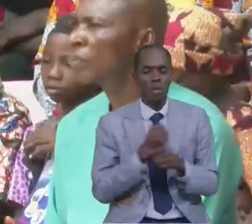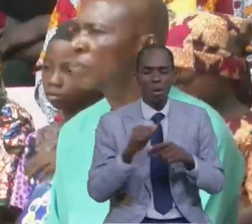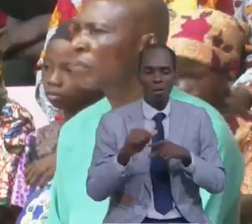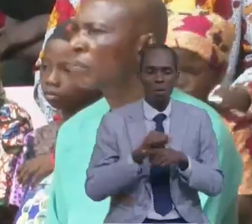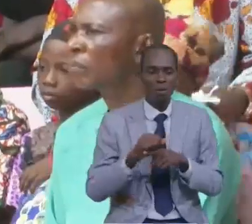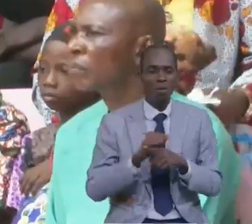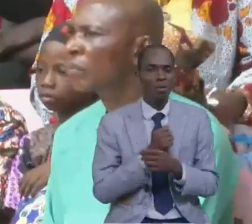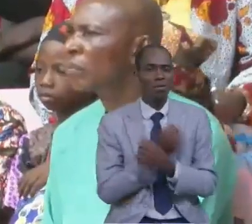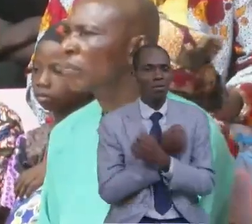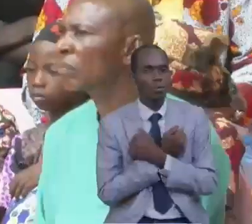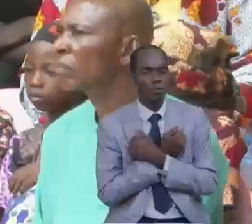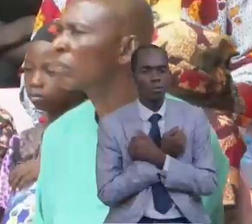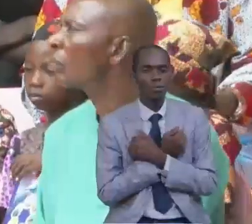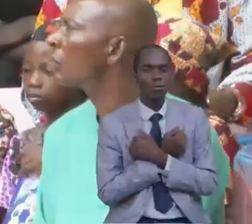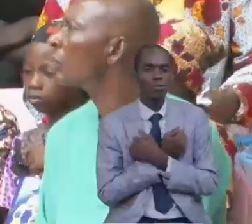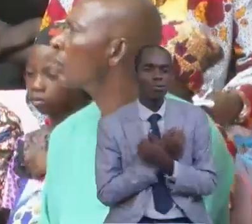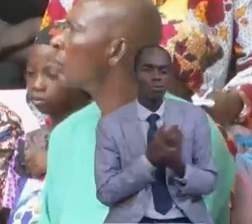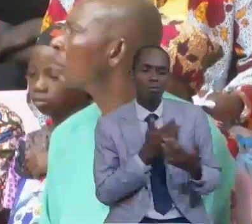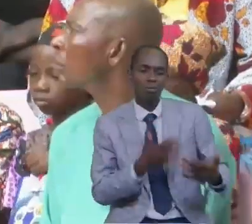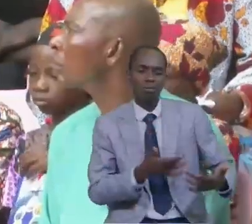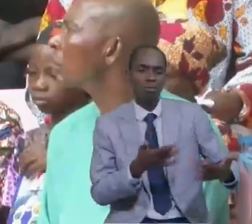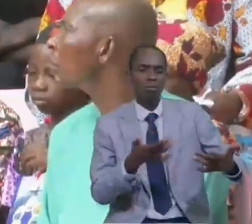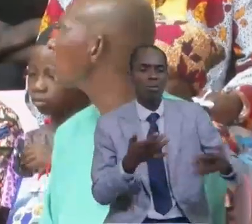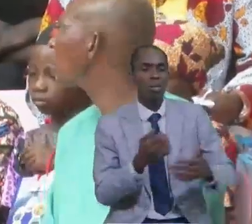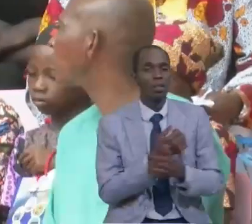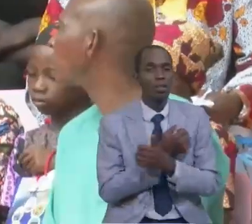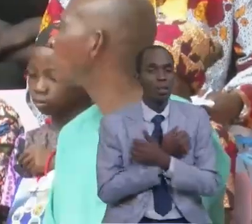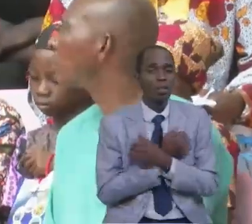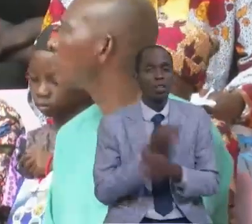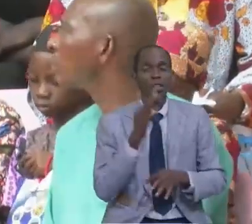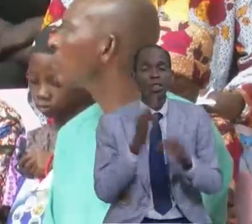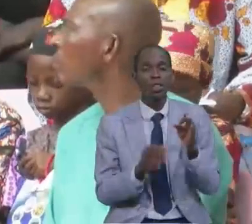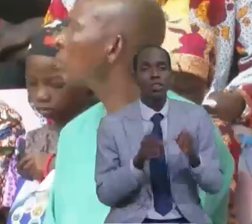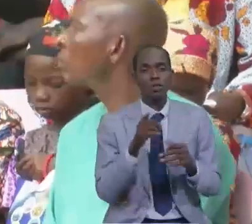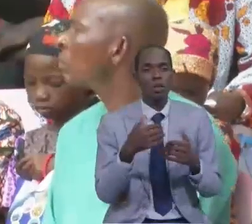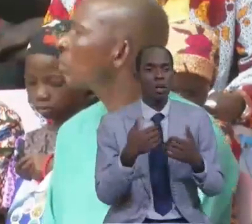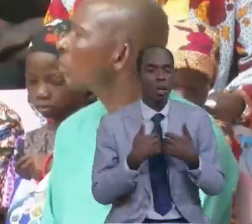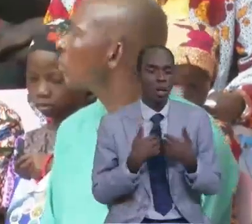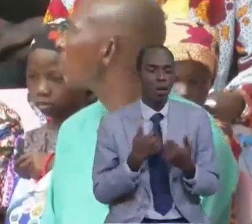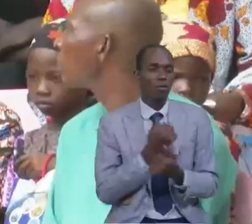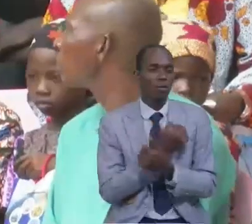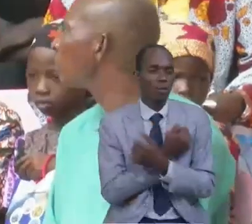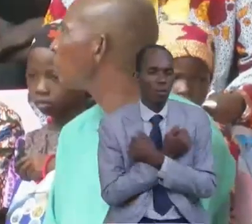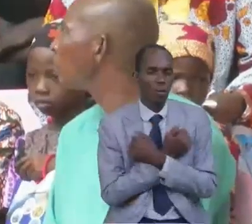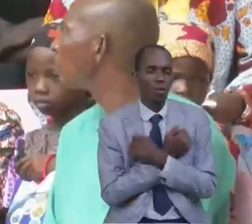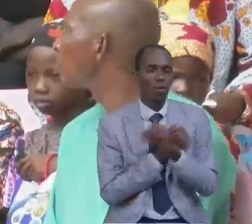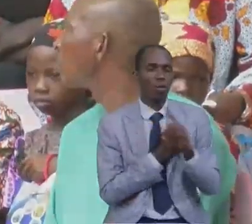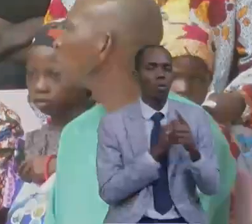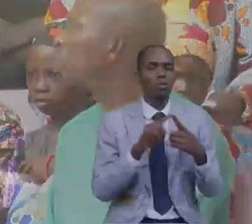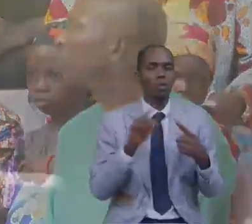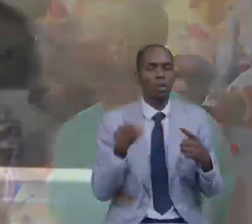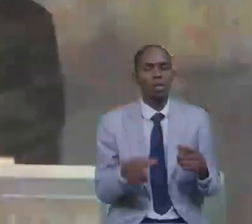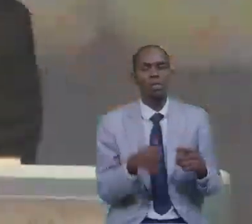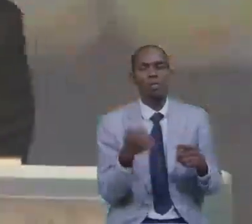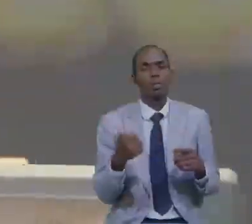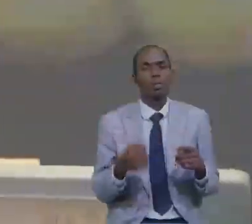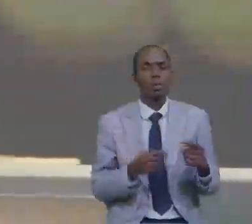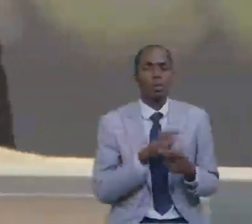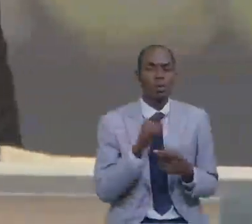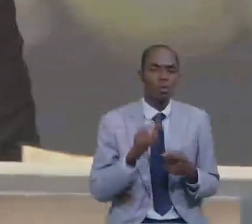to another, when we're sanctified, we're fully committed unto that. T